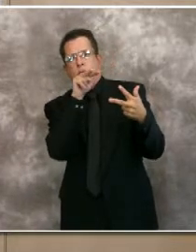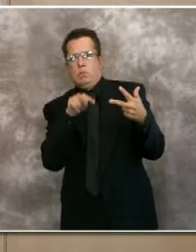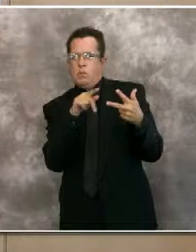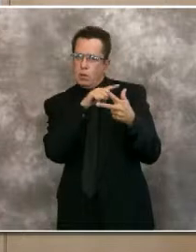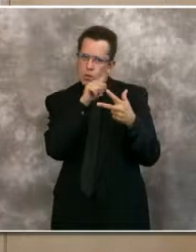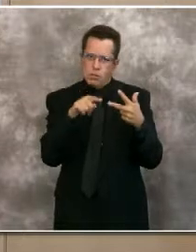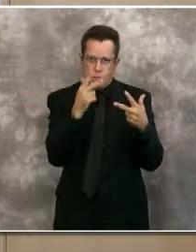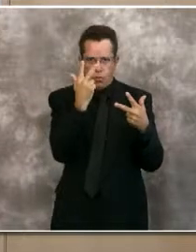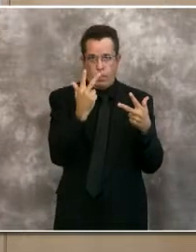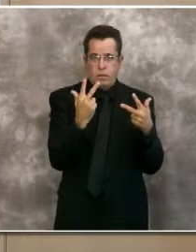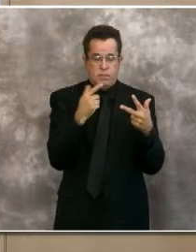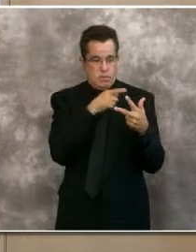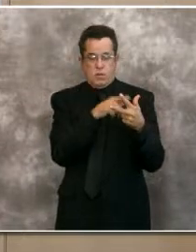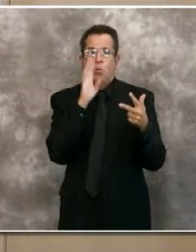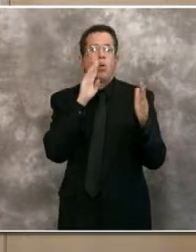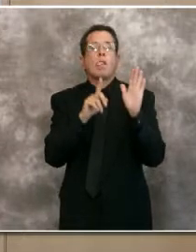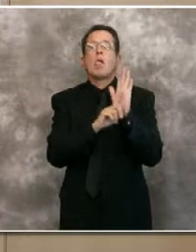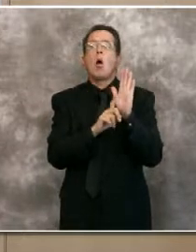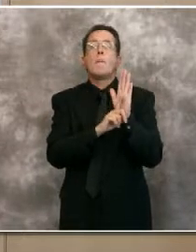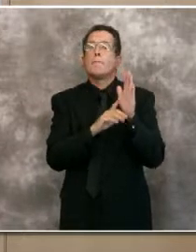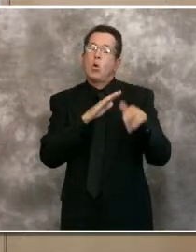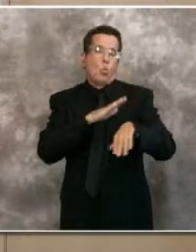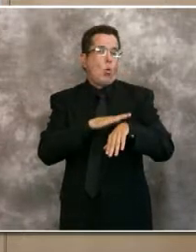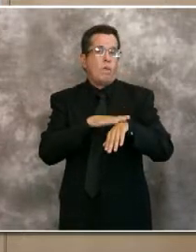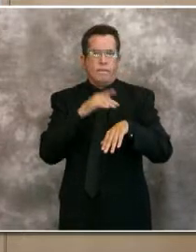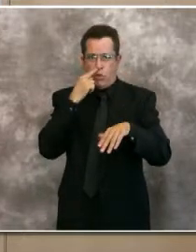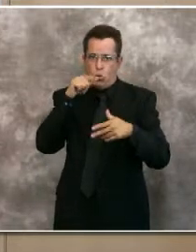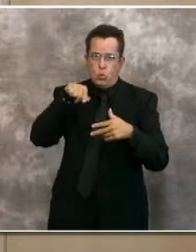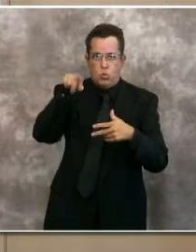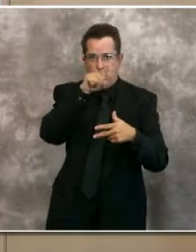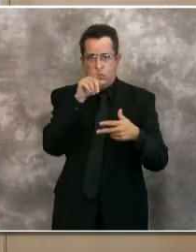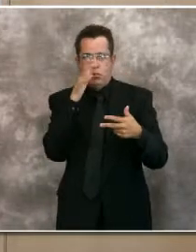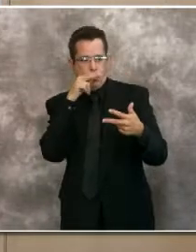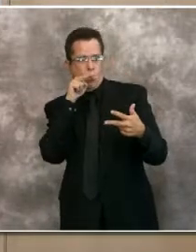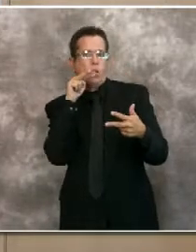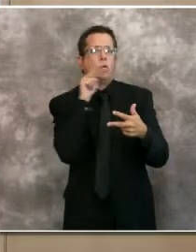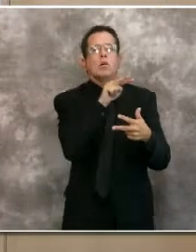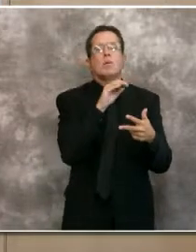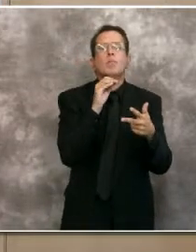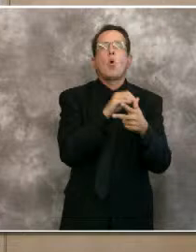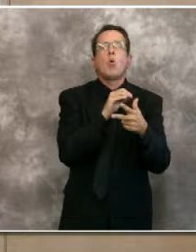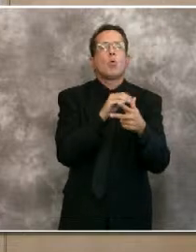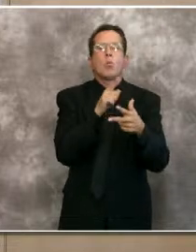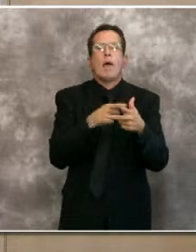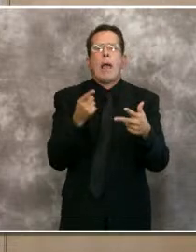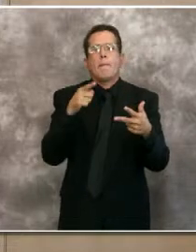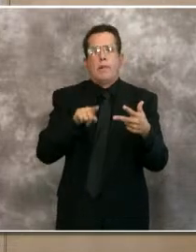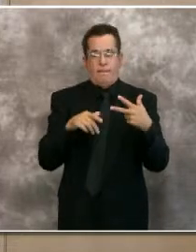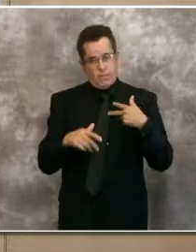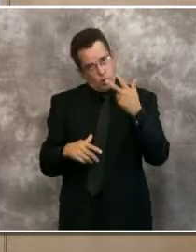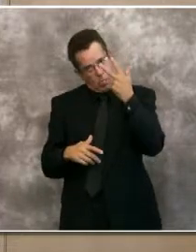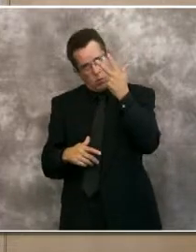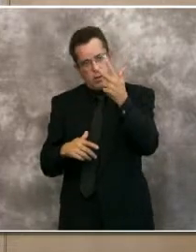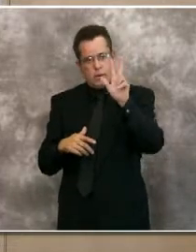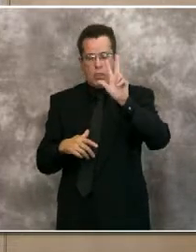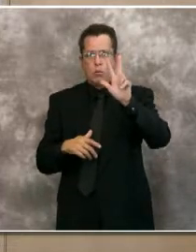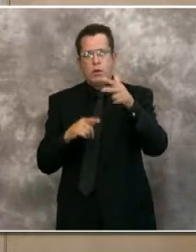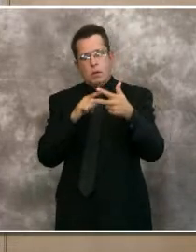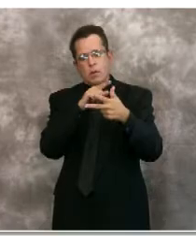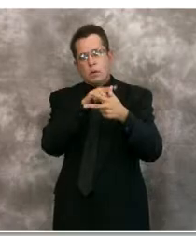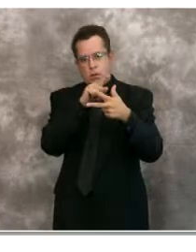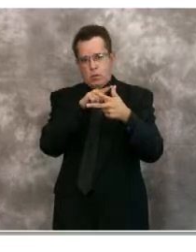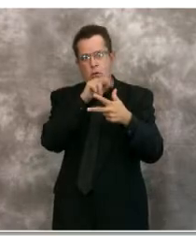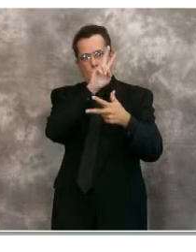will kind of ring the bell, if you will, for us to dig deeper and look at what's going on. But there are 3, number 2,